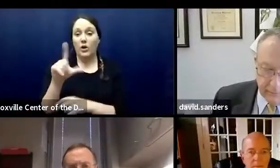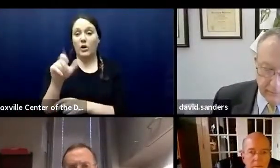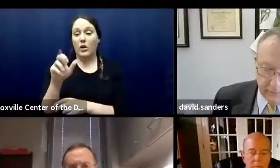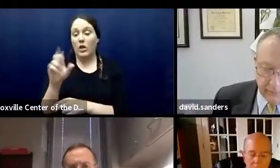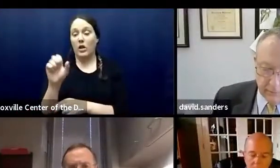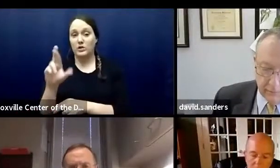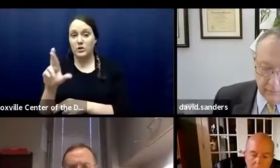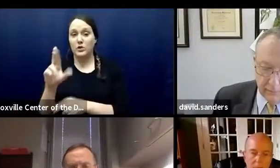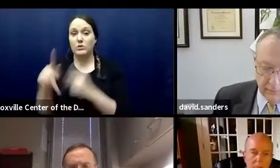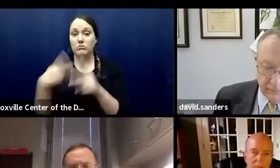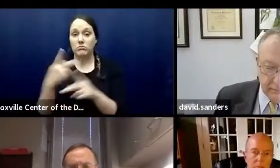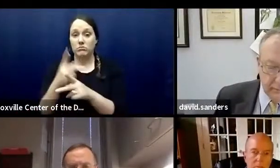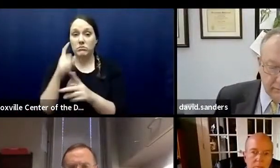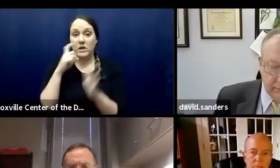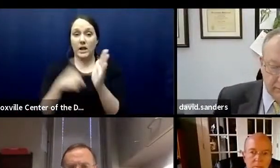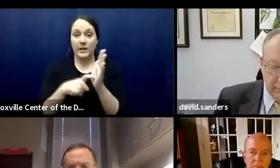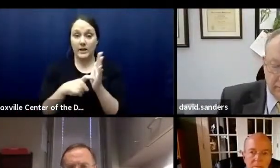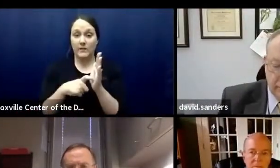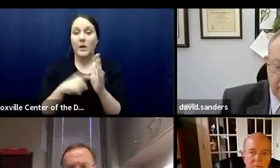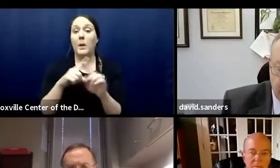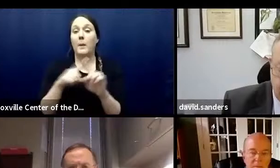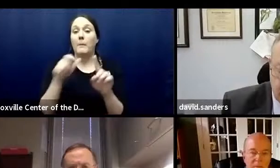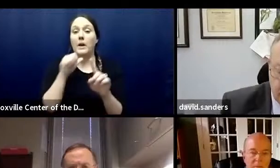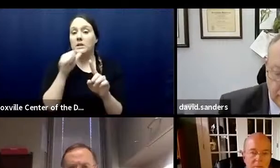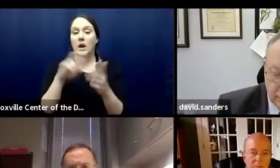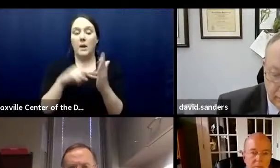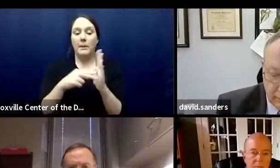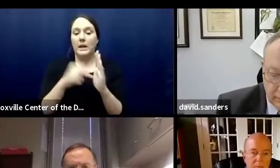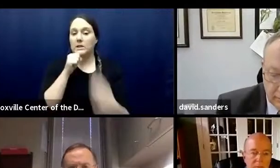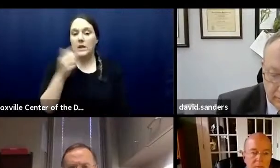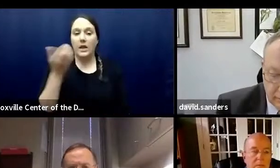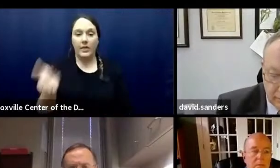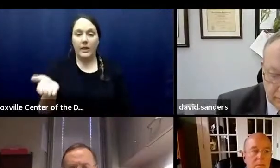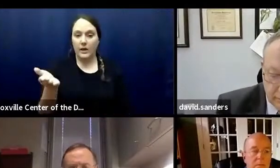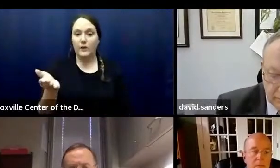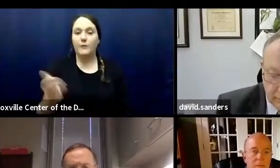of cluster to identify, but that doesn't mean it's not there.